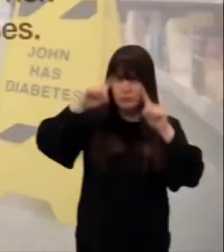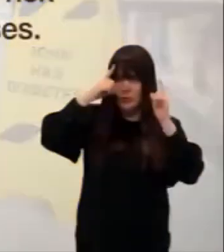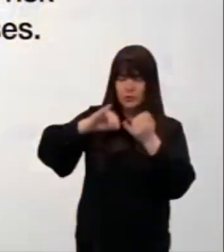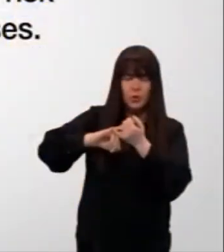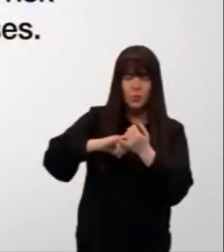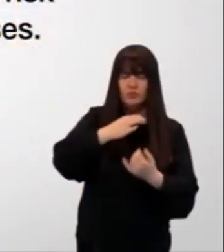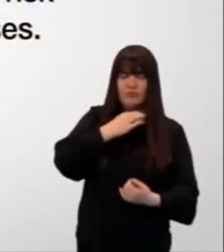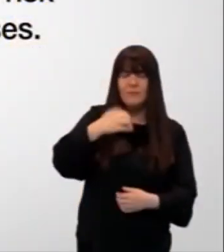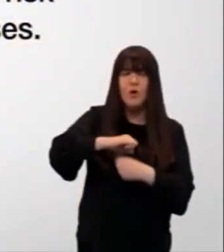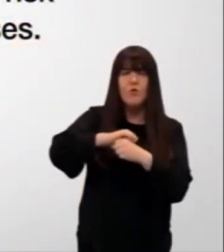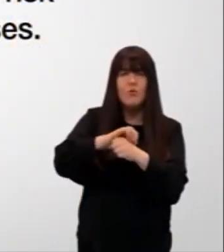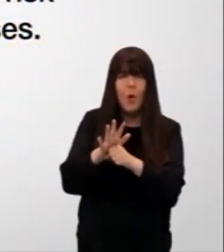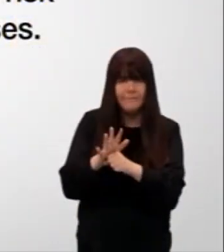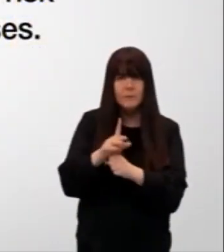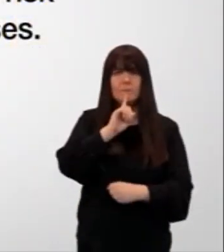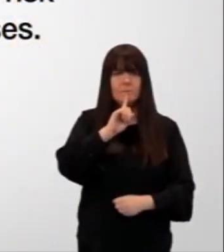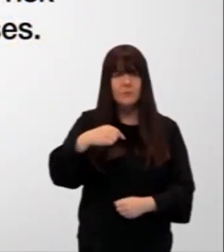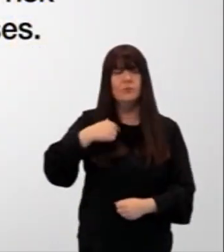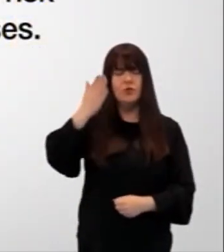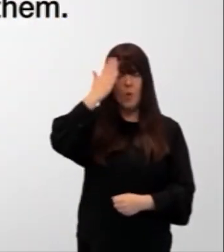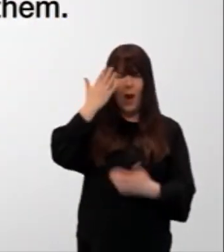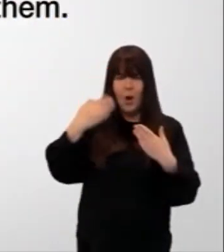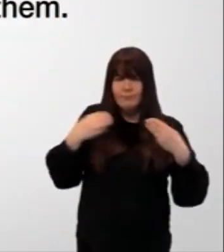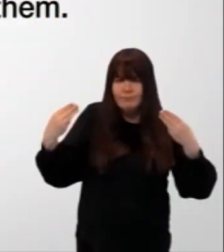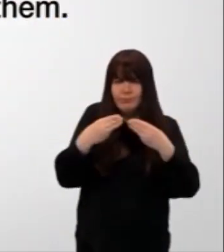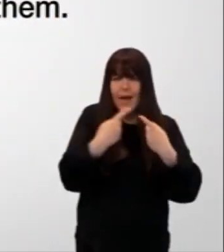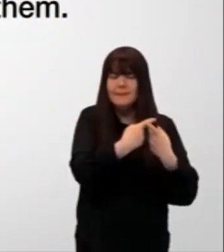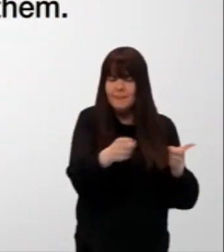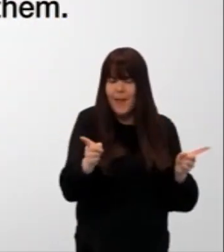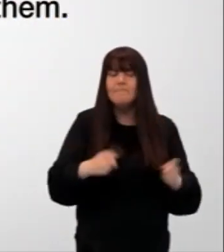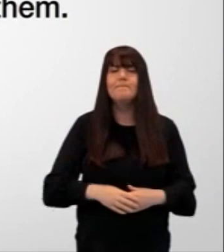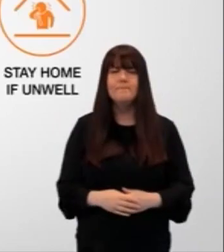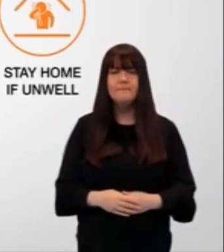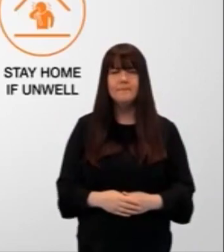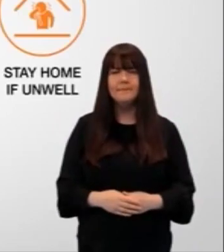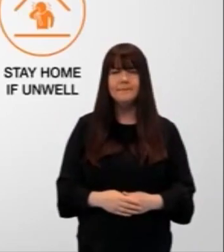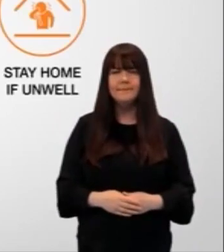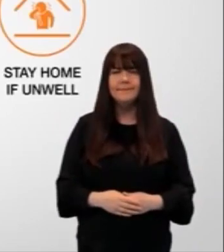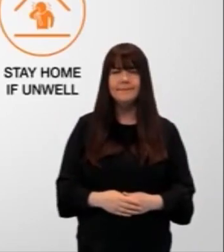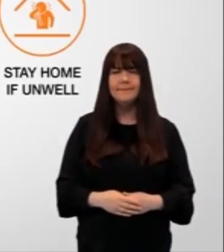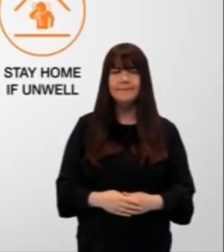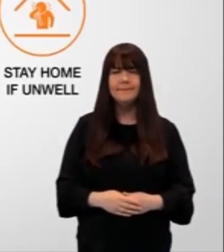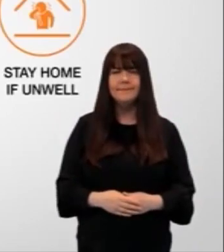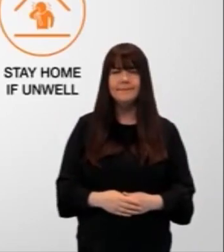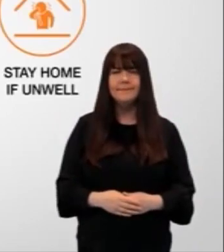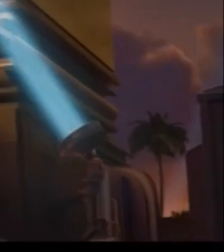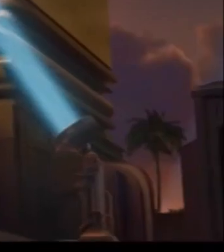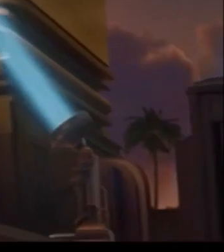always know who's at risk from COVID-19 and other viruses, but we do know how to protect them.